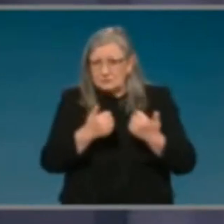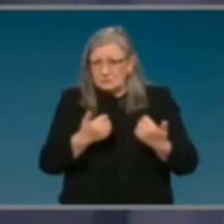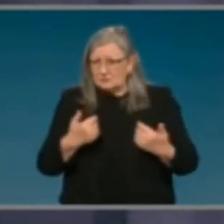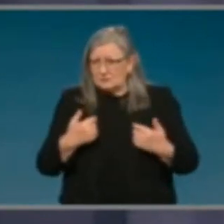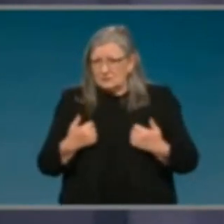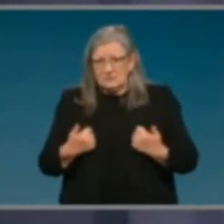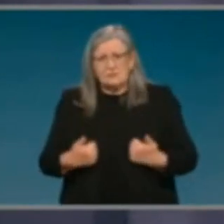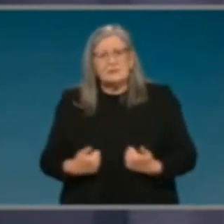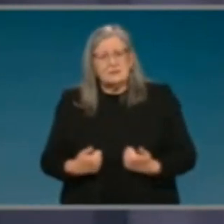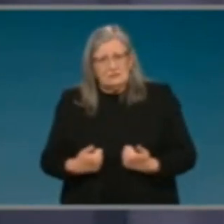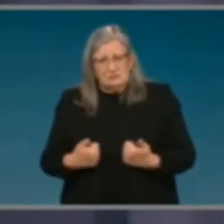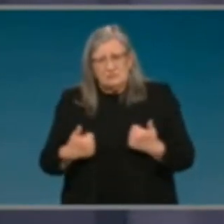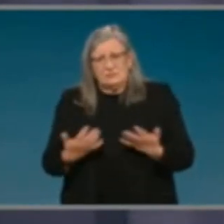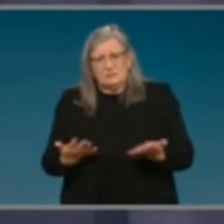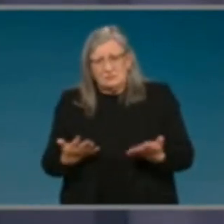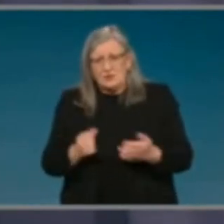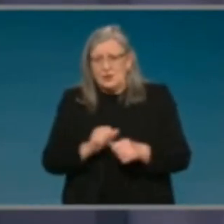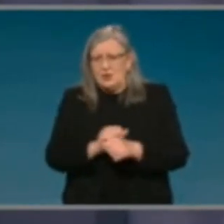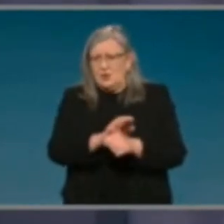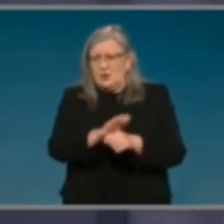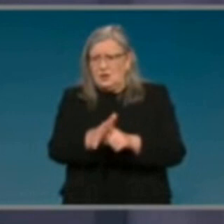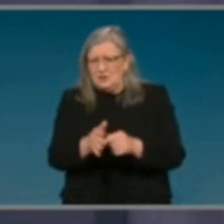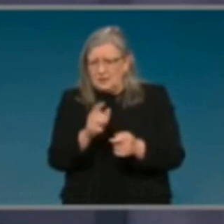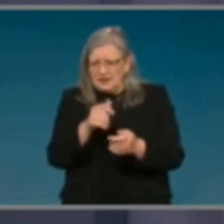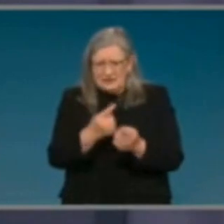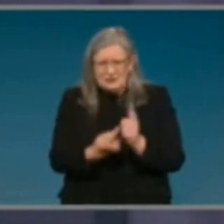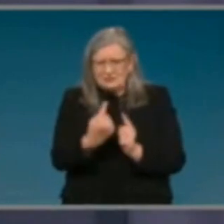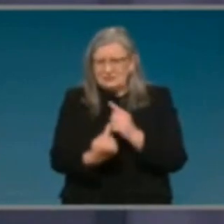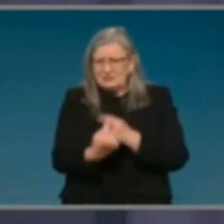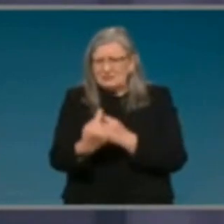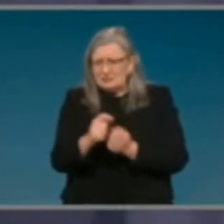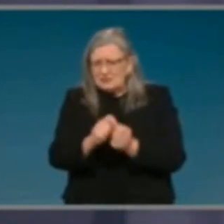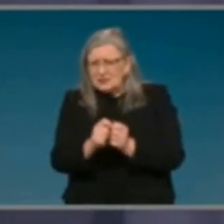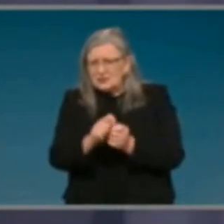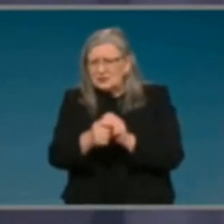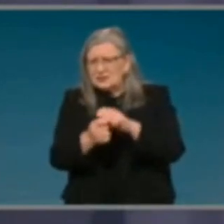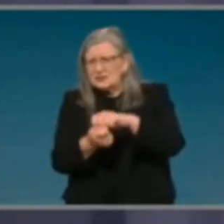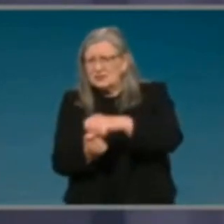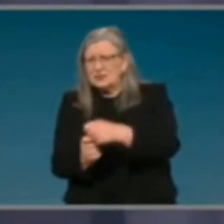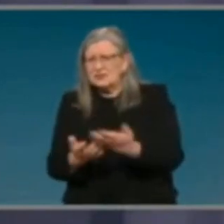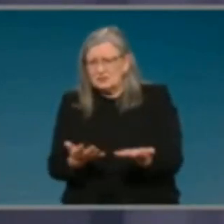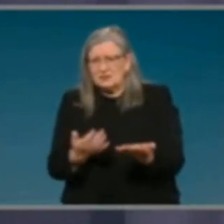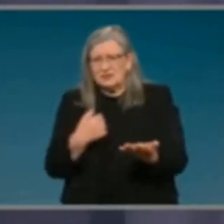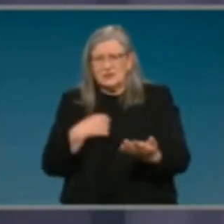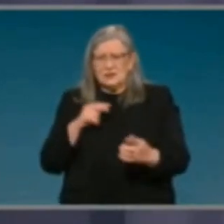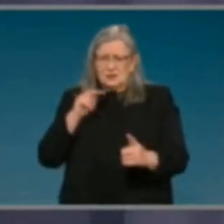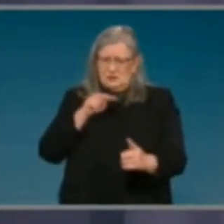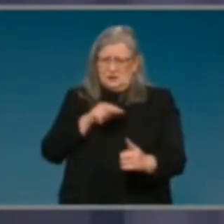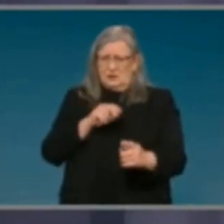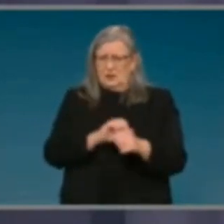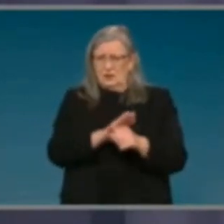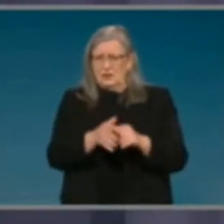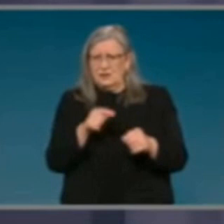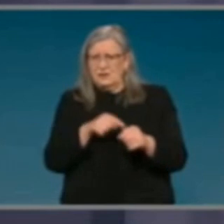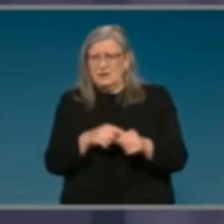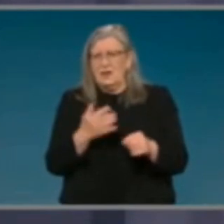but variations. I think the AusTracker database has almost 30,000 different variation sequences